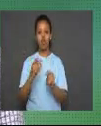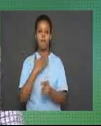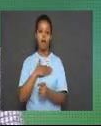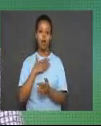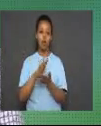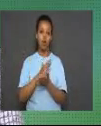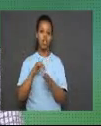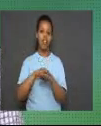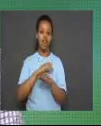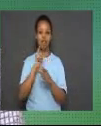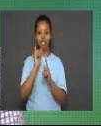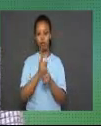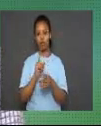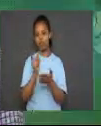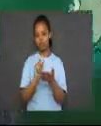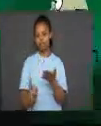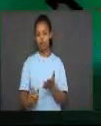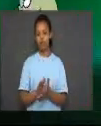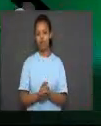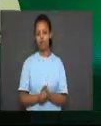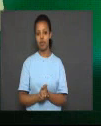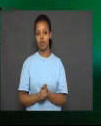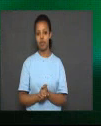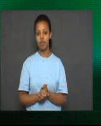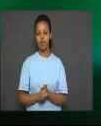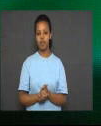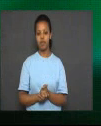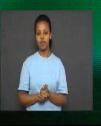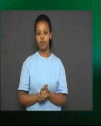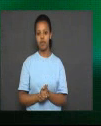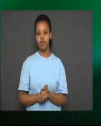will review it in a few minutes.